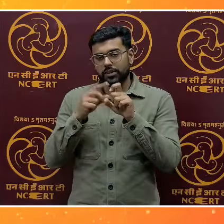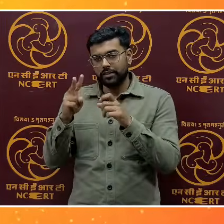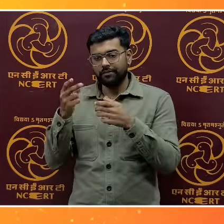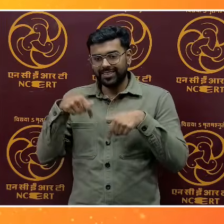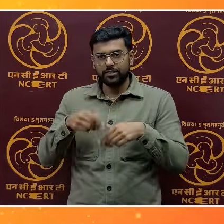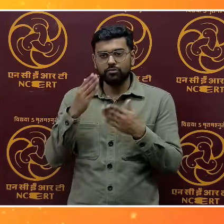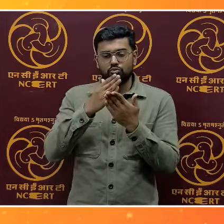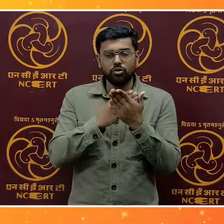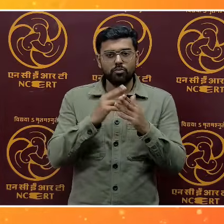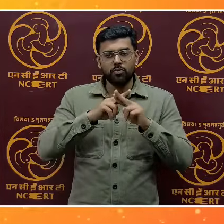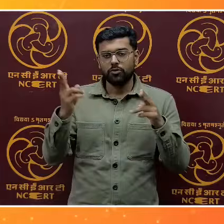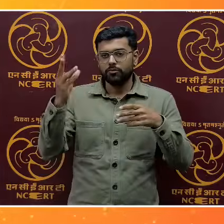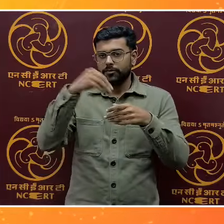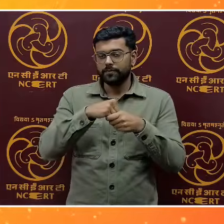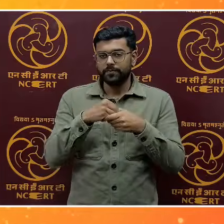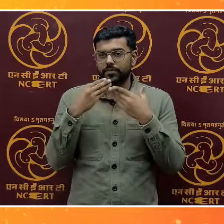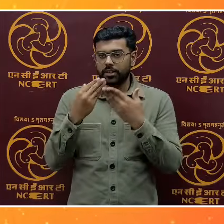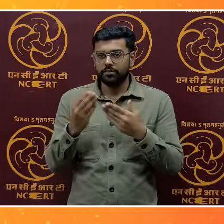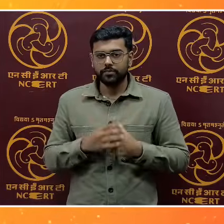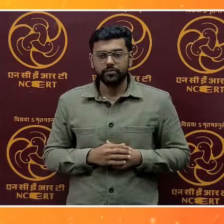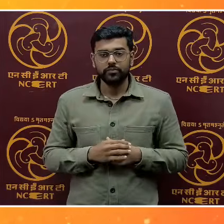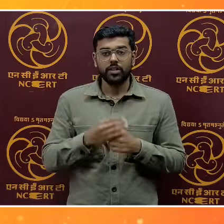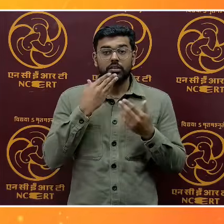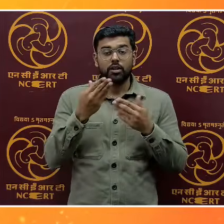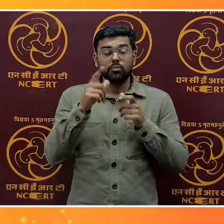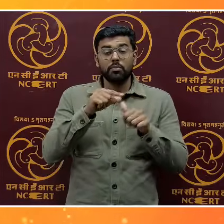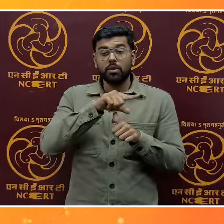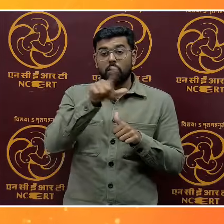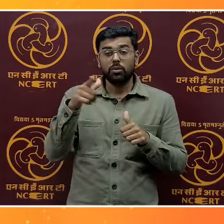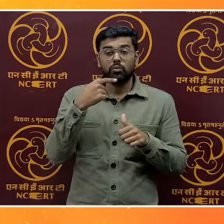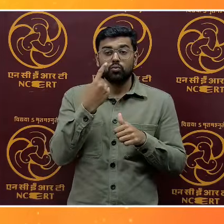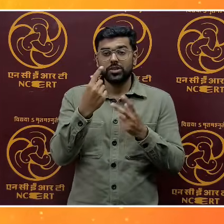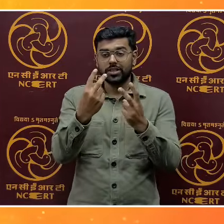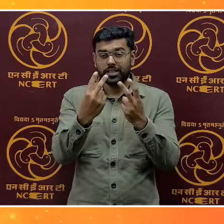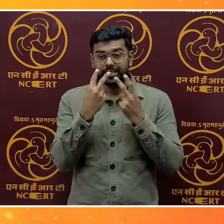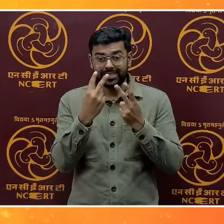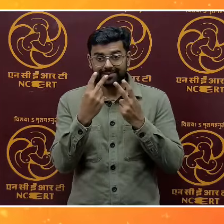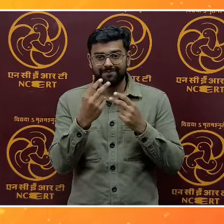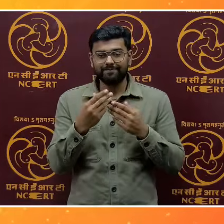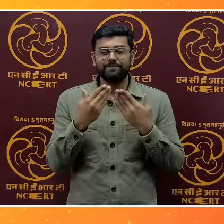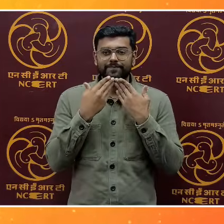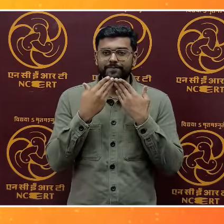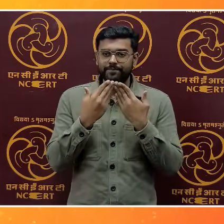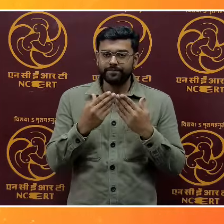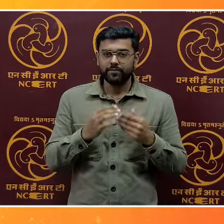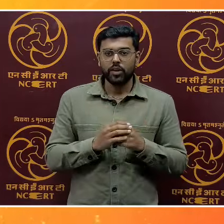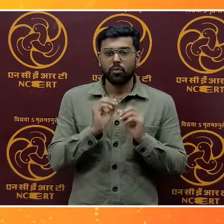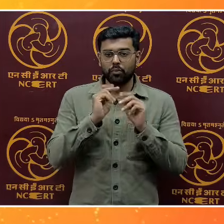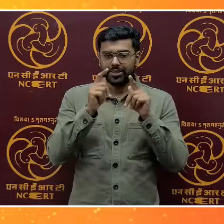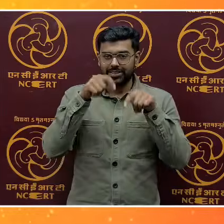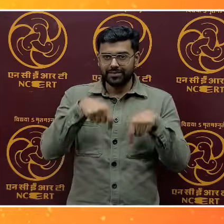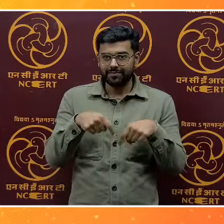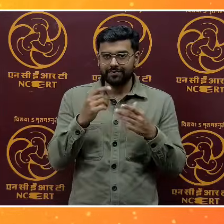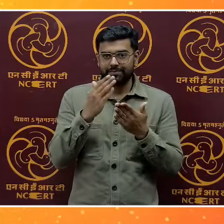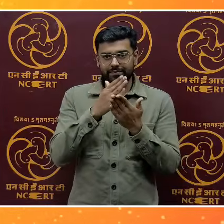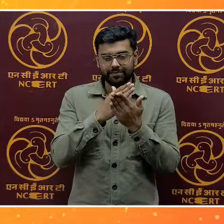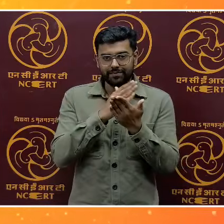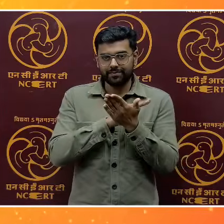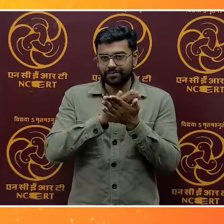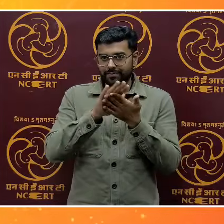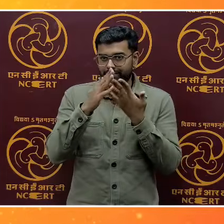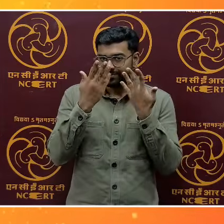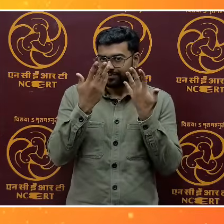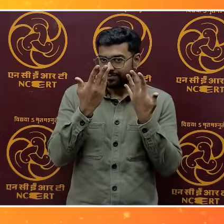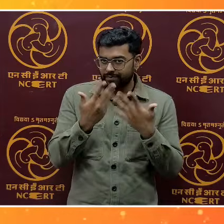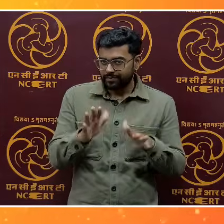us throughout the program. And thank you to each and every viewer for being with us. So with this, we are closing